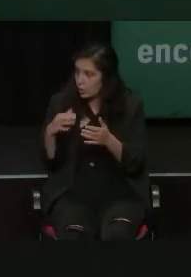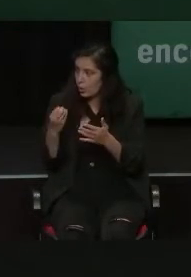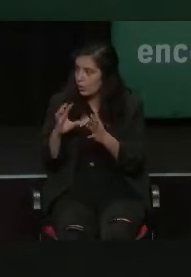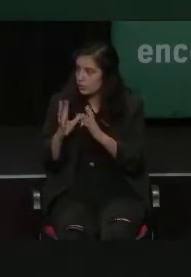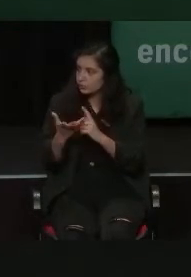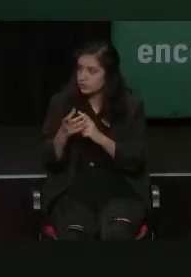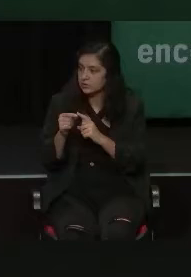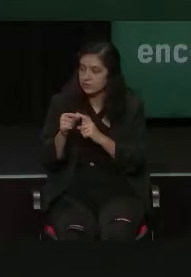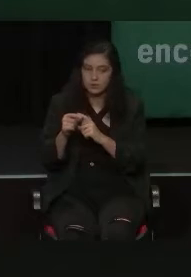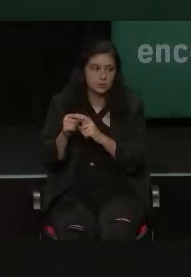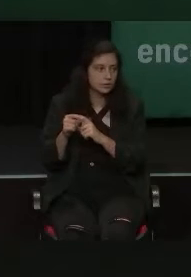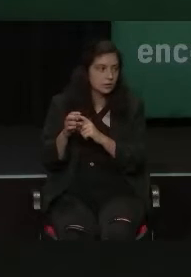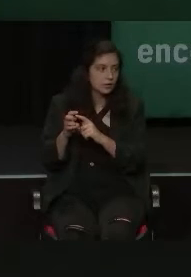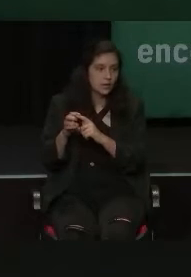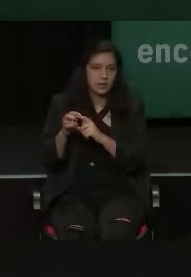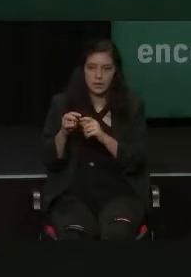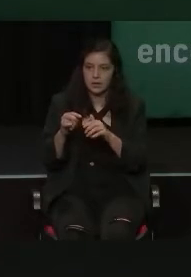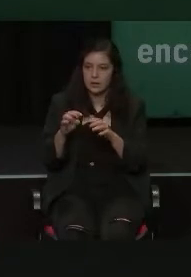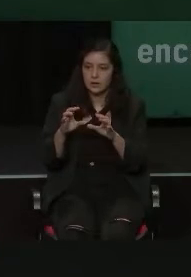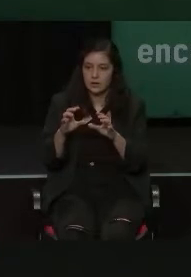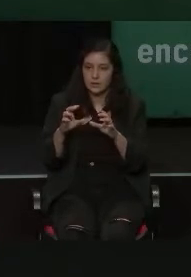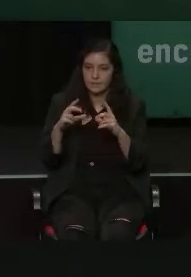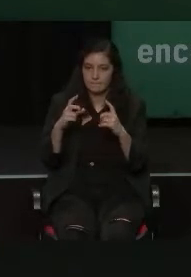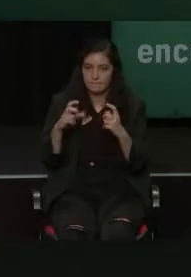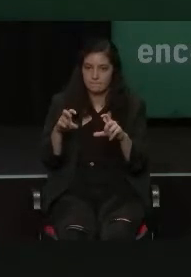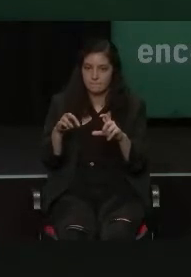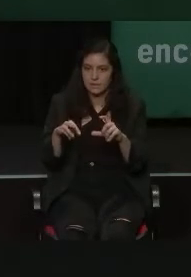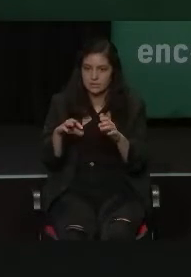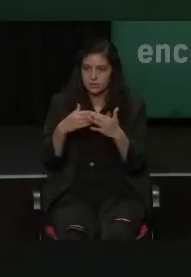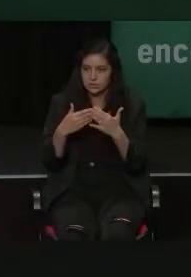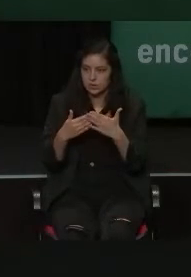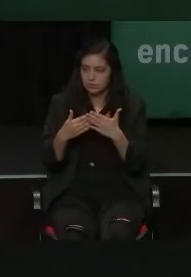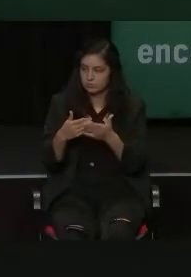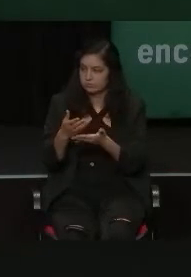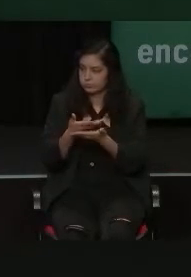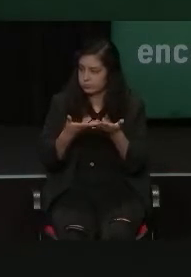involved in the matrix of polymeric substances produced by the cells.